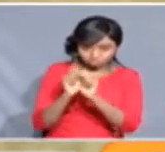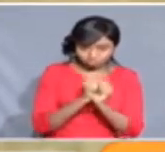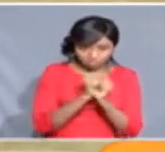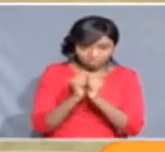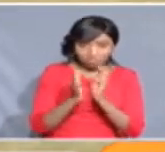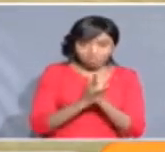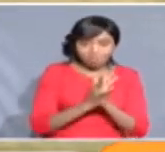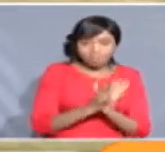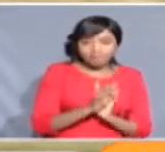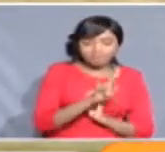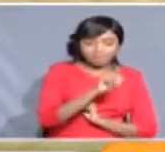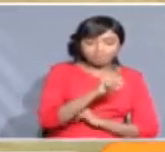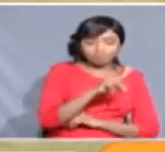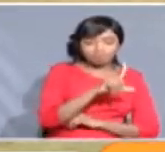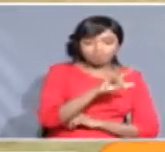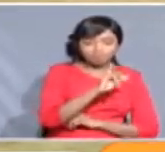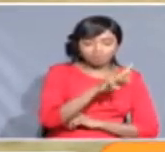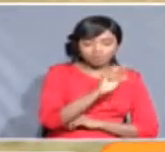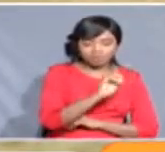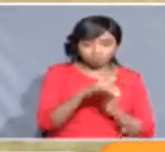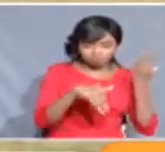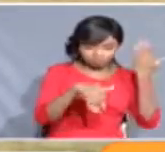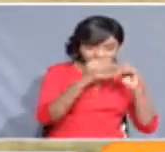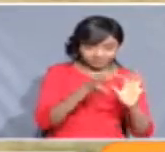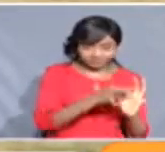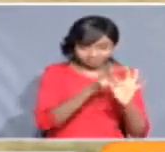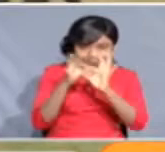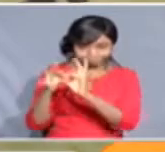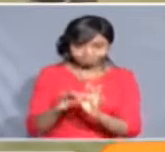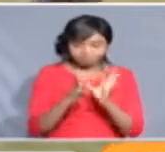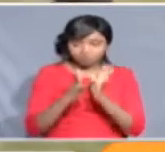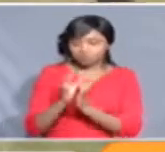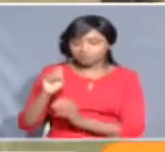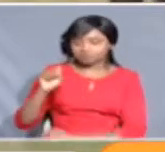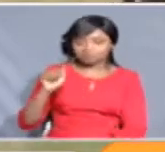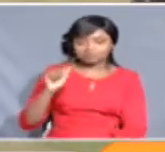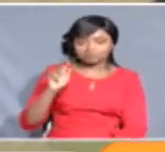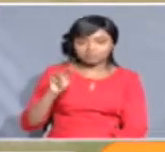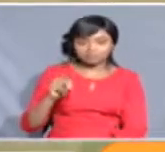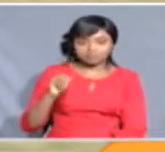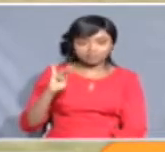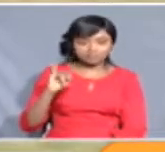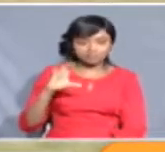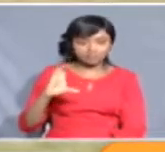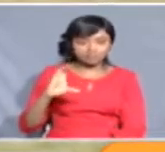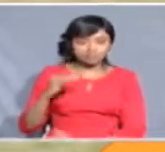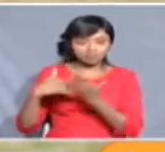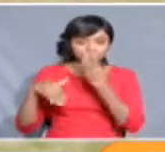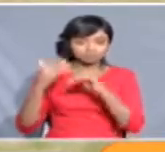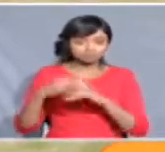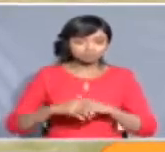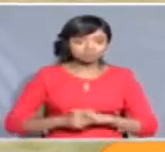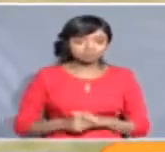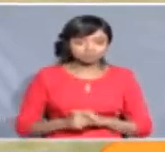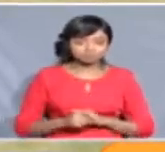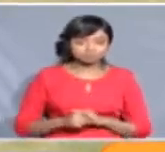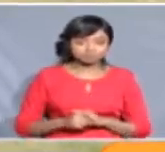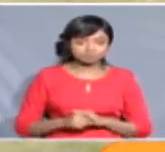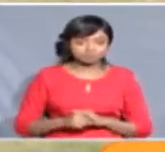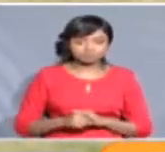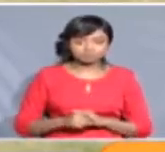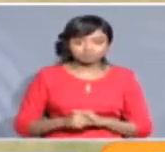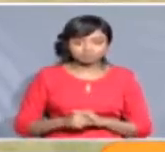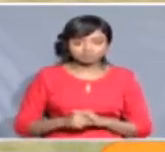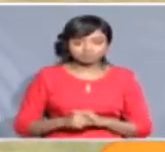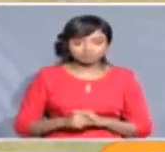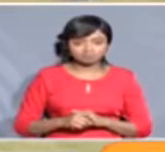University, Mean Machine, and the Stanbic Bank sponsored Stanbic Pirates Uganda. He was direct there, he went for the